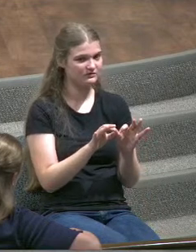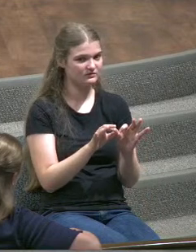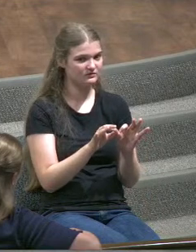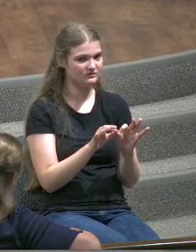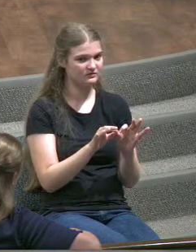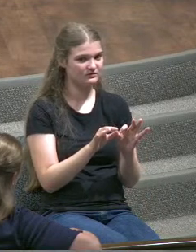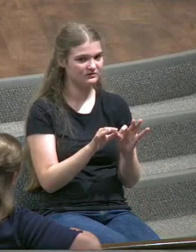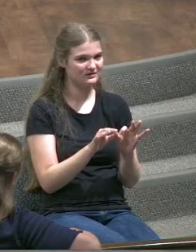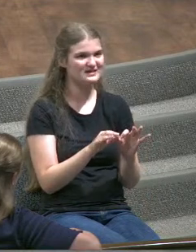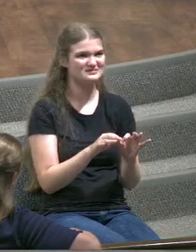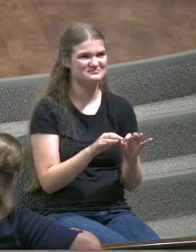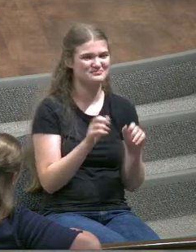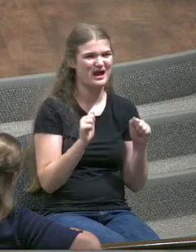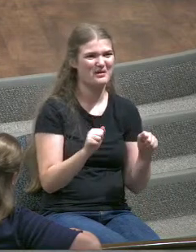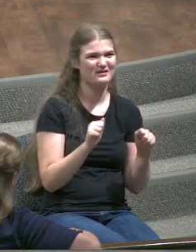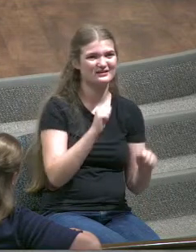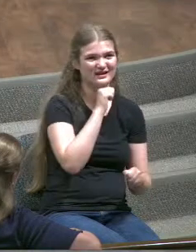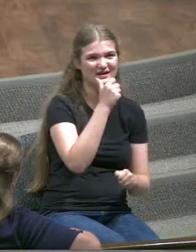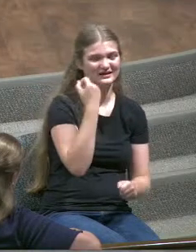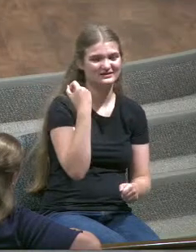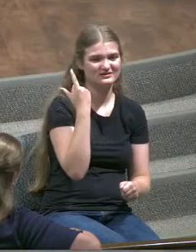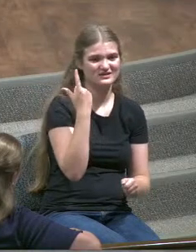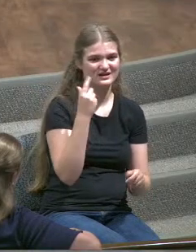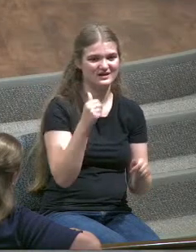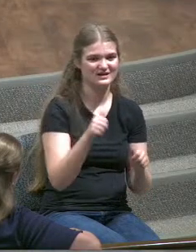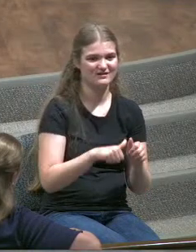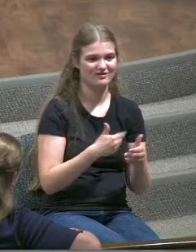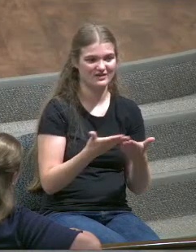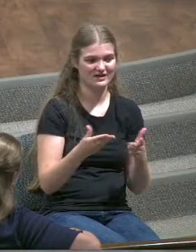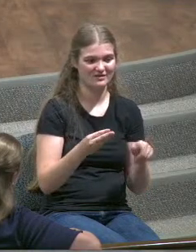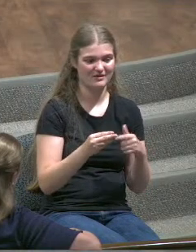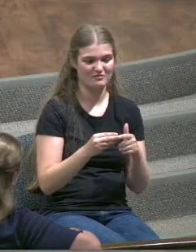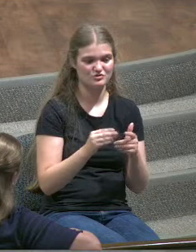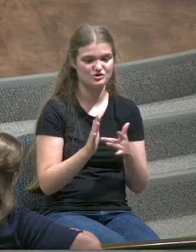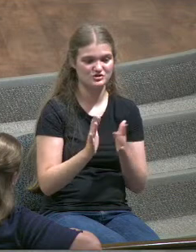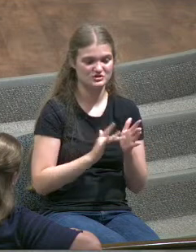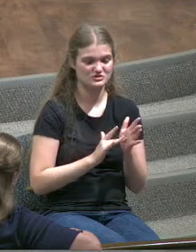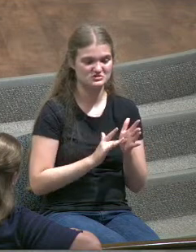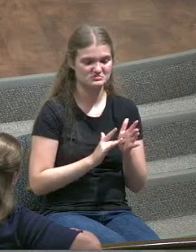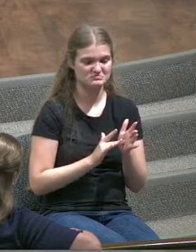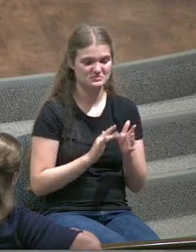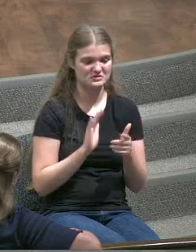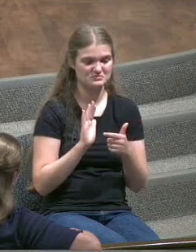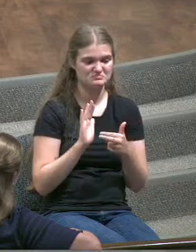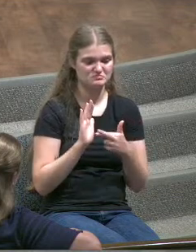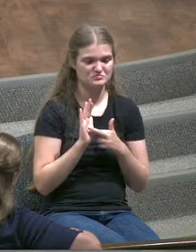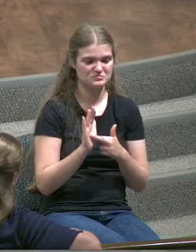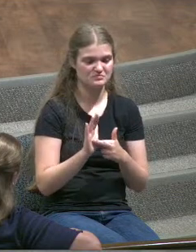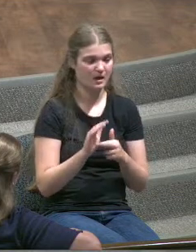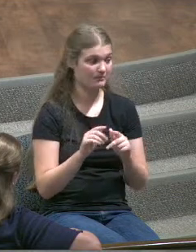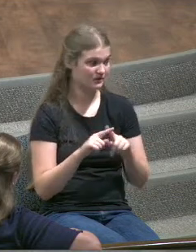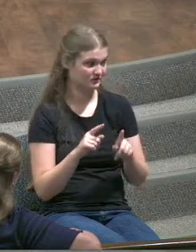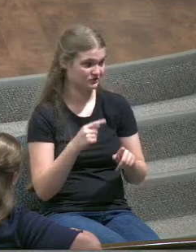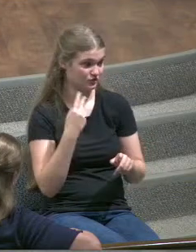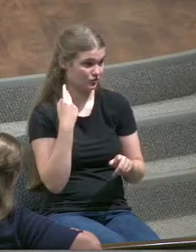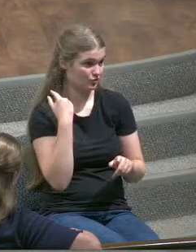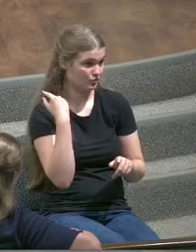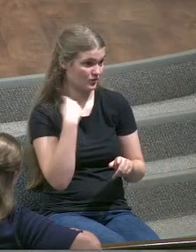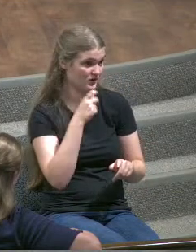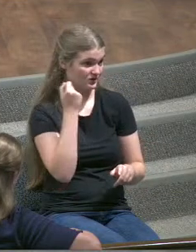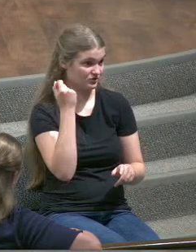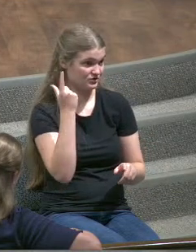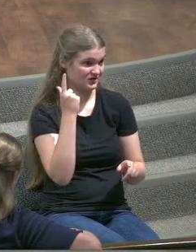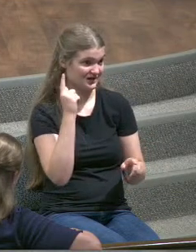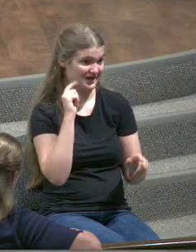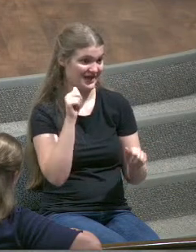Doubtful they understood everything about the nature of who Jesus was and what he represented, but do we understand the nature, the complete nature of who Jesus is and